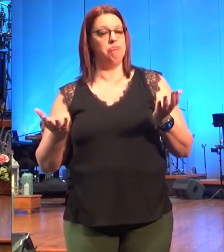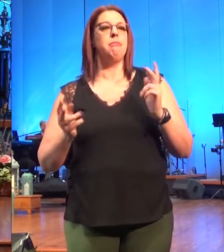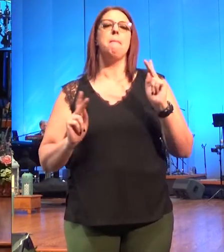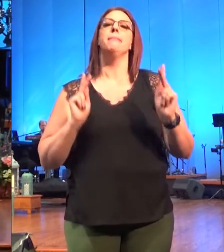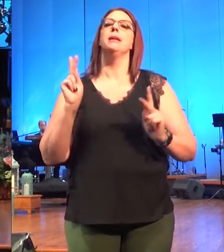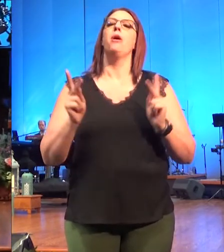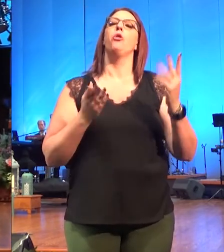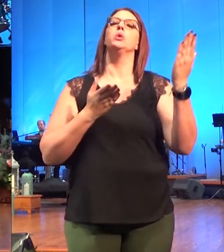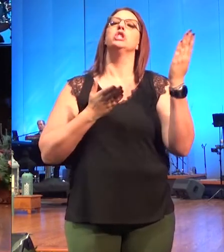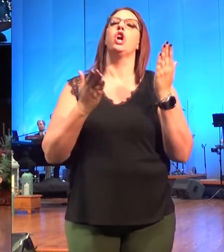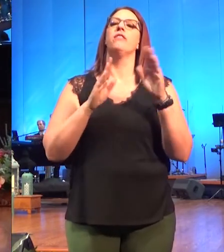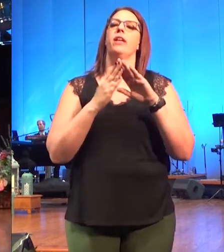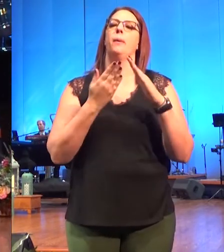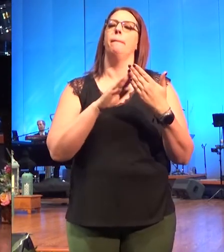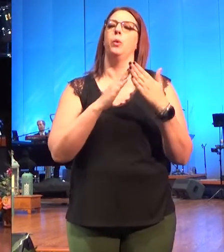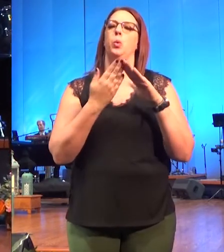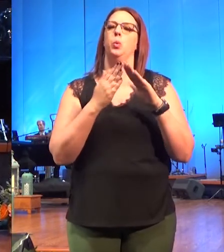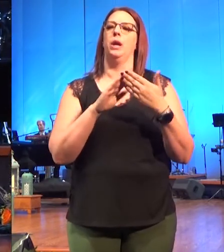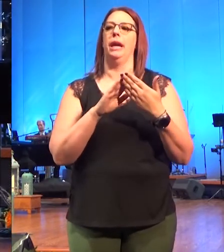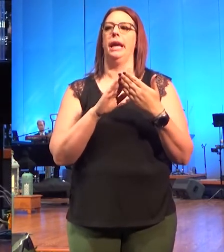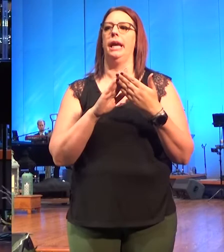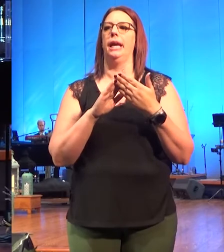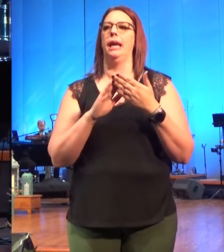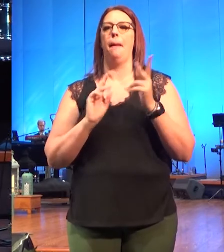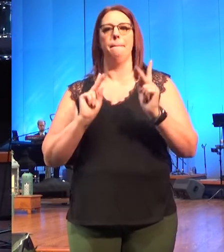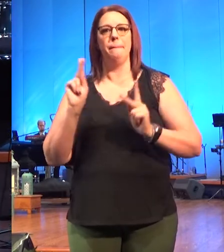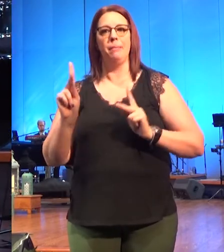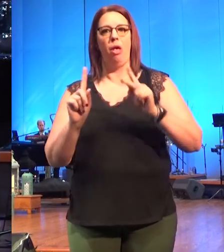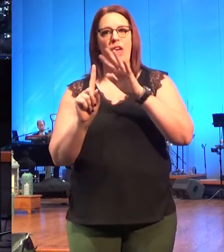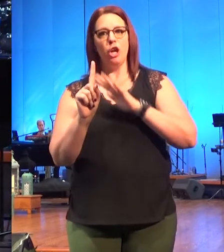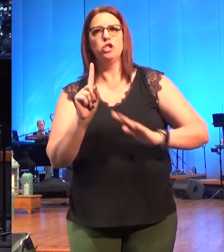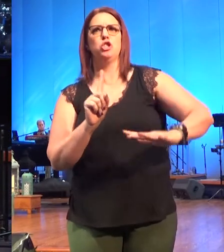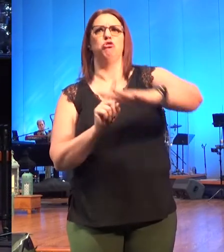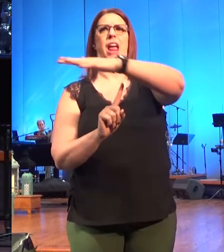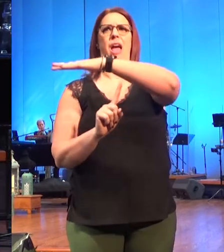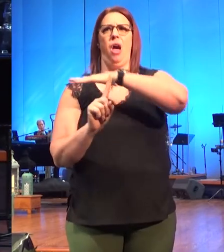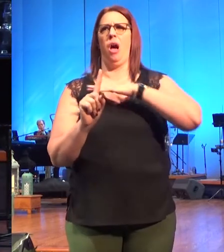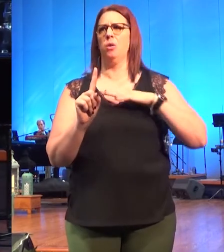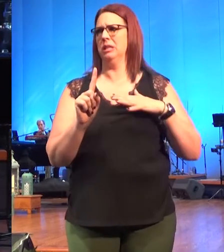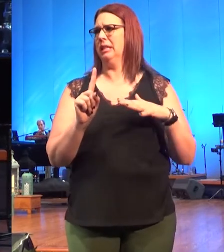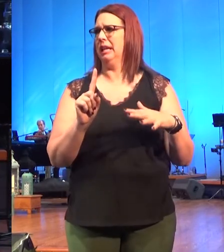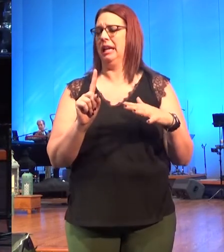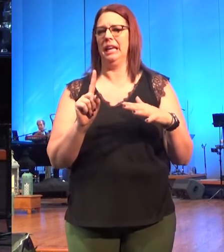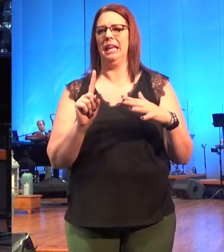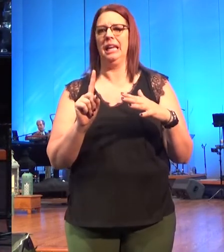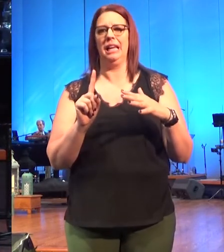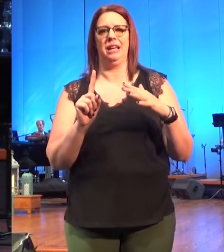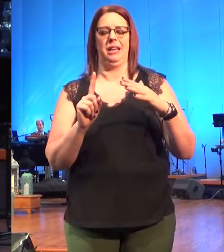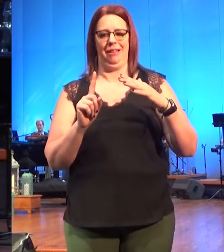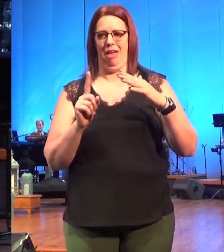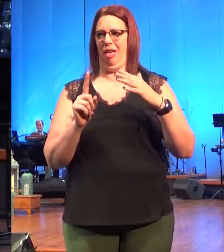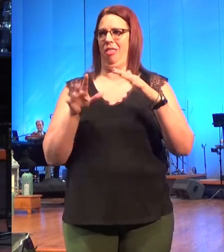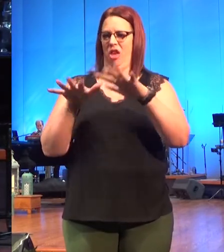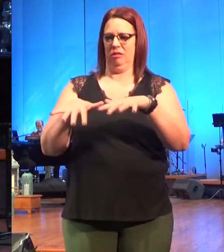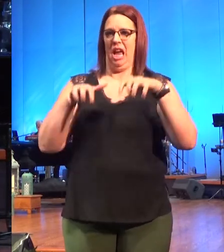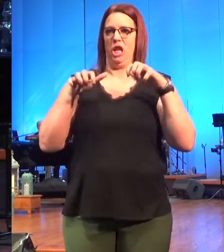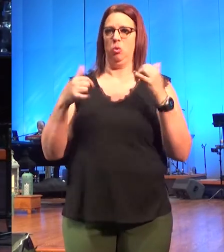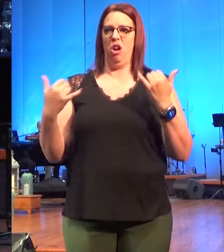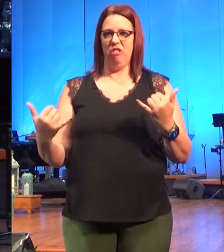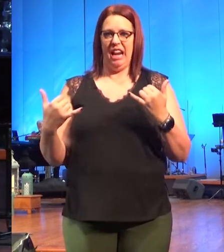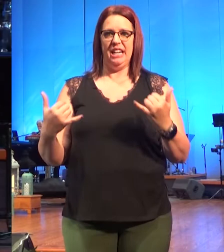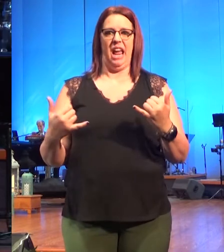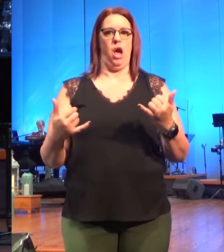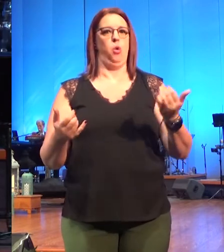our community, people who are surrounding our sanctuary right now in service as ushers and greeters and practitioner prayer